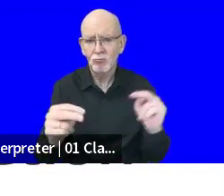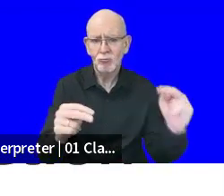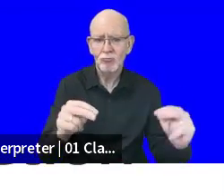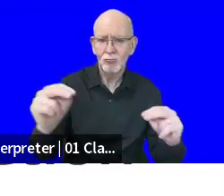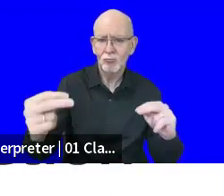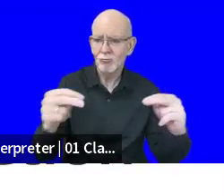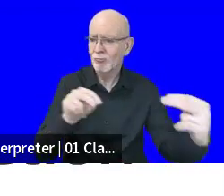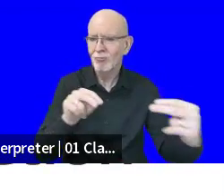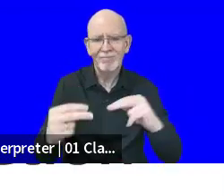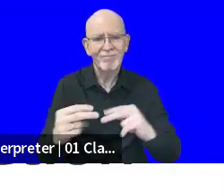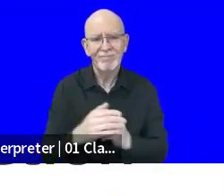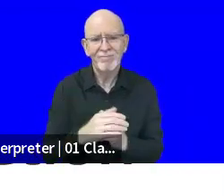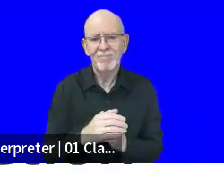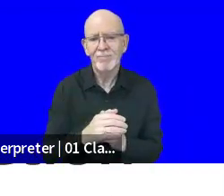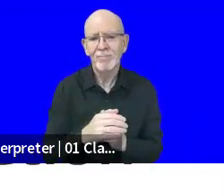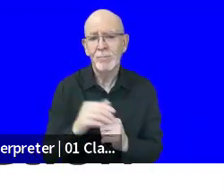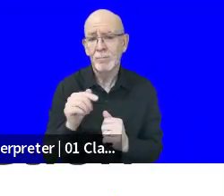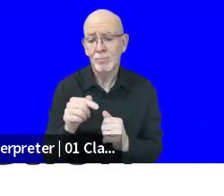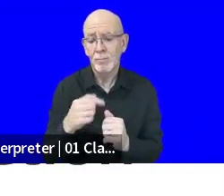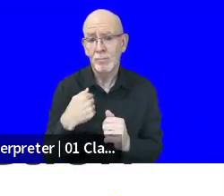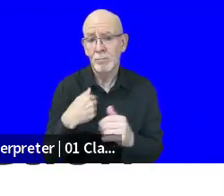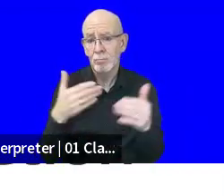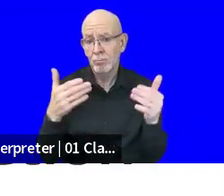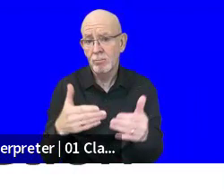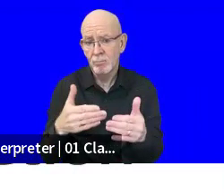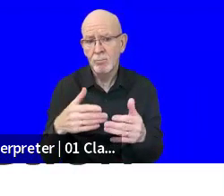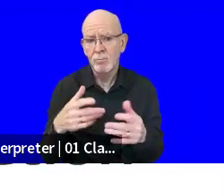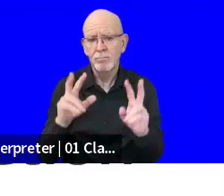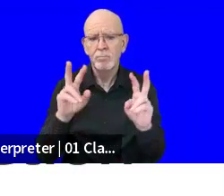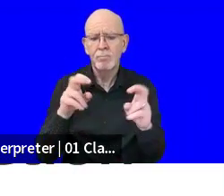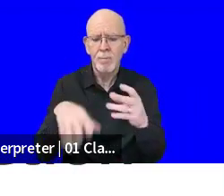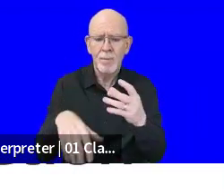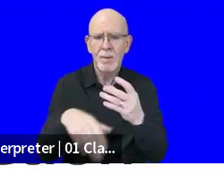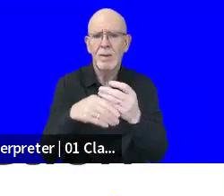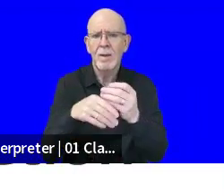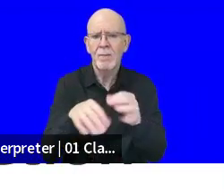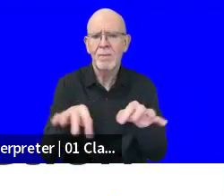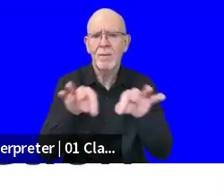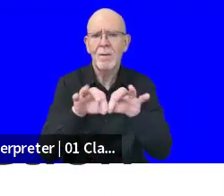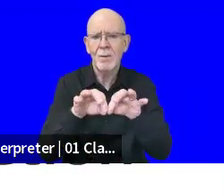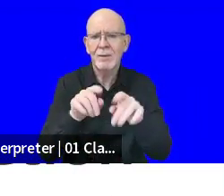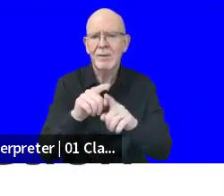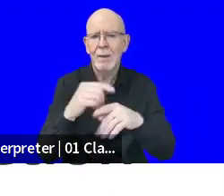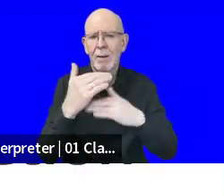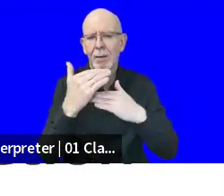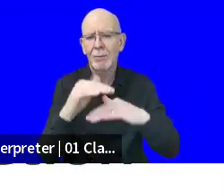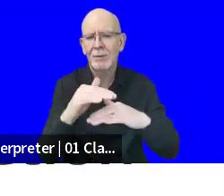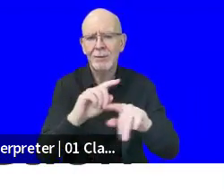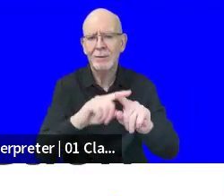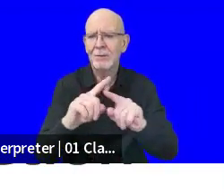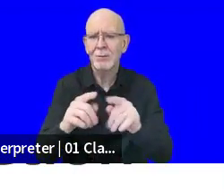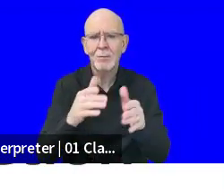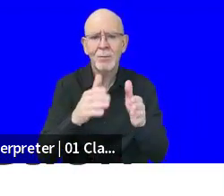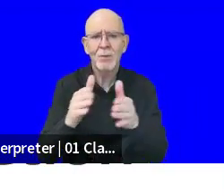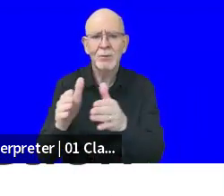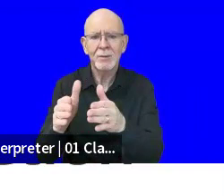limitation of different methodologies to inform policy and program design. There are different questions that the